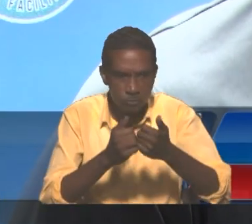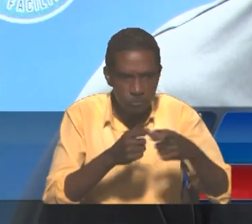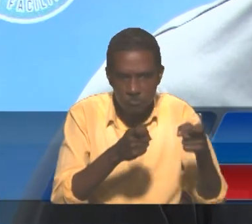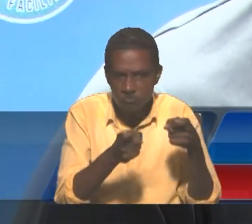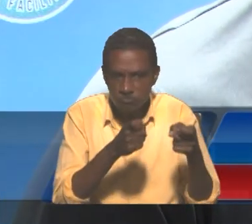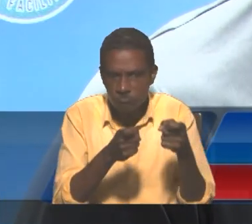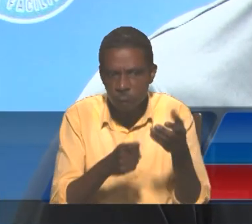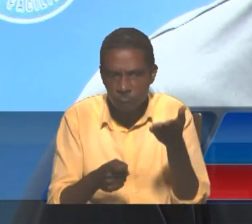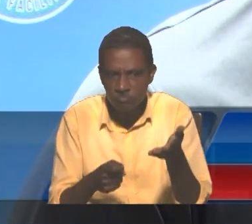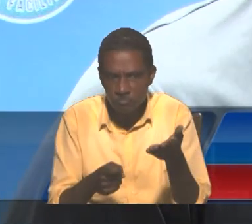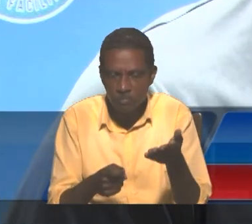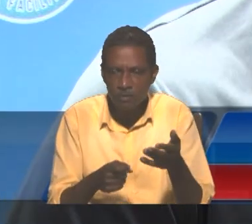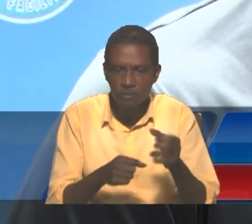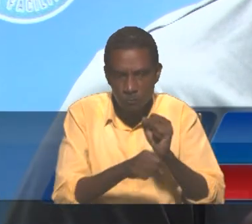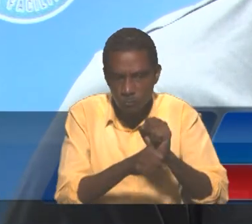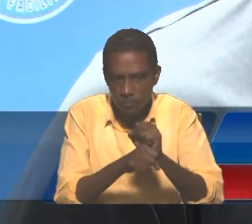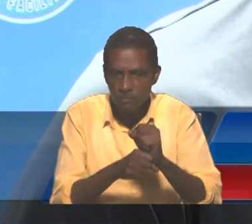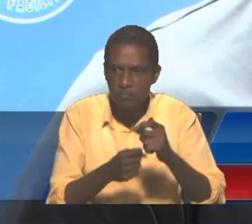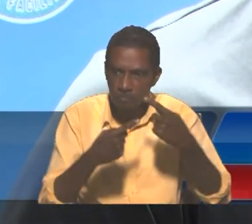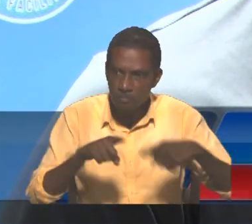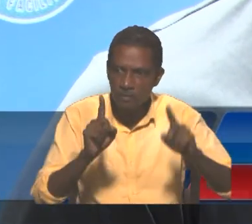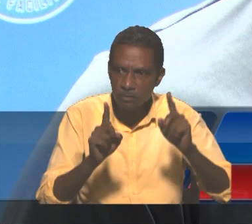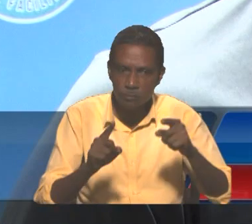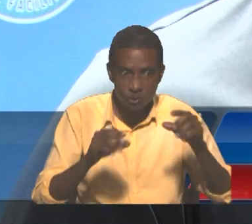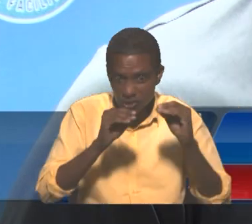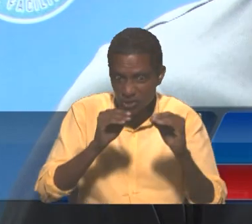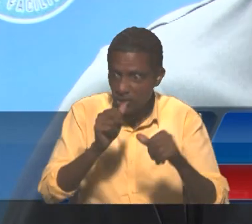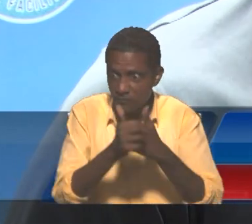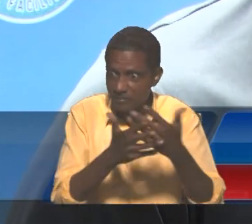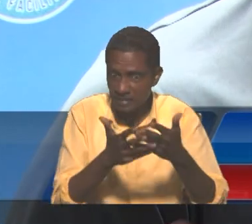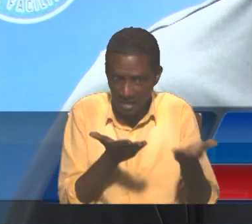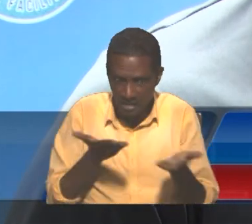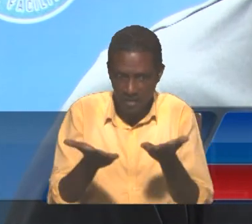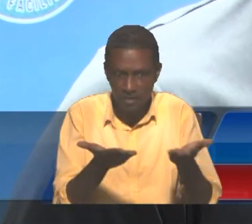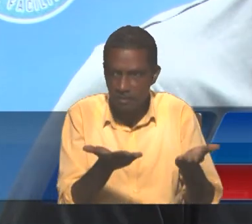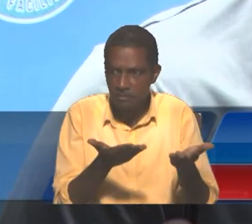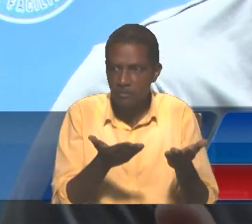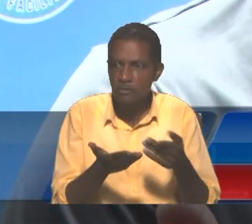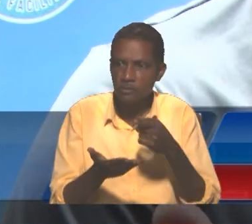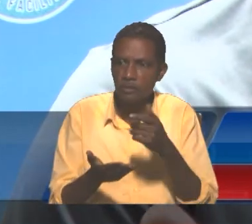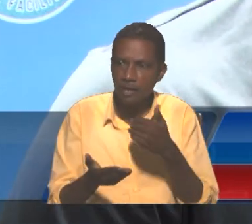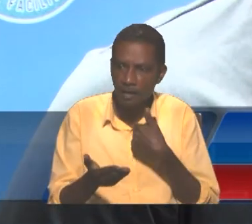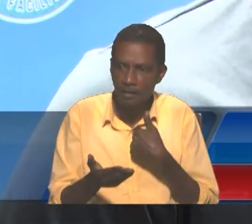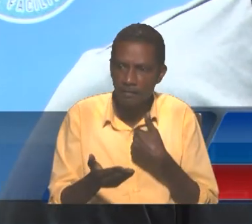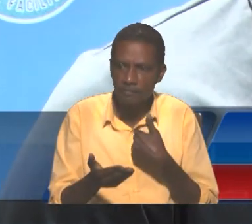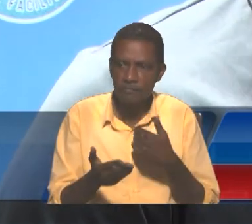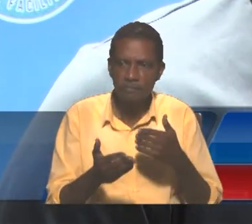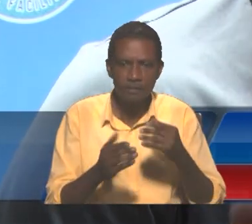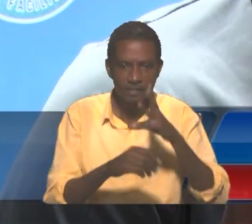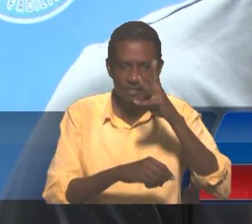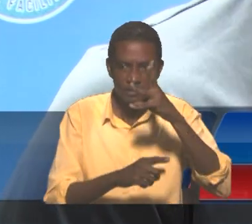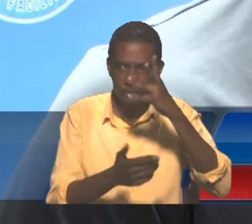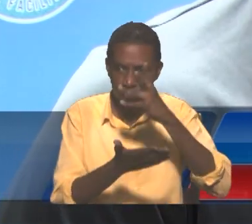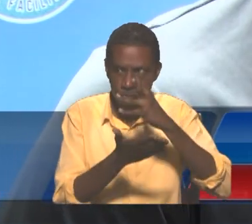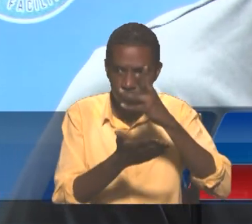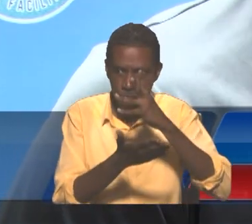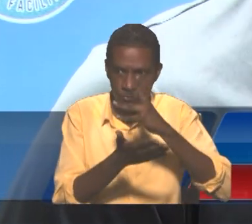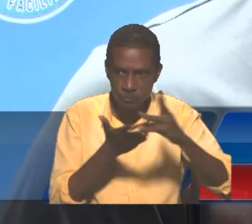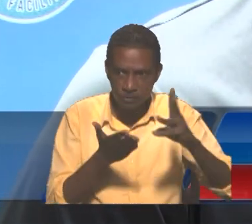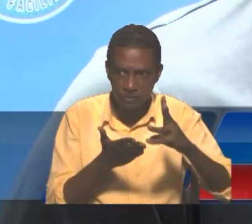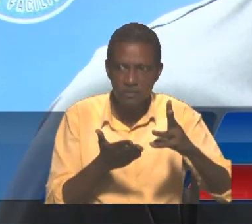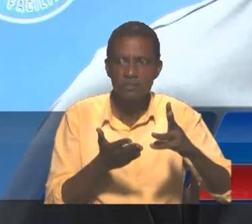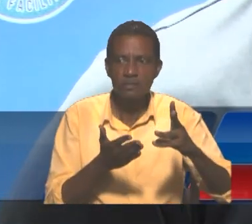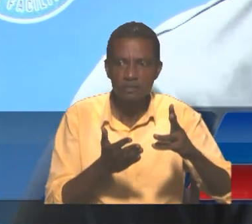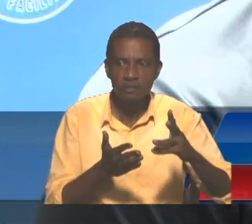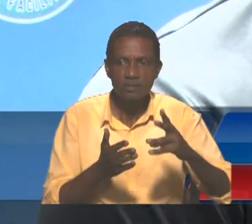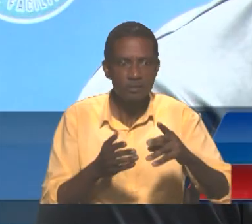function on it successfully and safely. We teach all of that here at this facility. So you would have an internship, you could do your 6 weeks of hours, your 40-hour course,